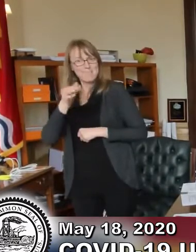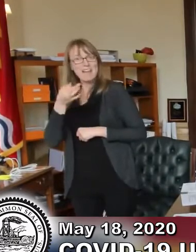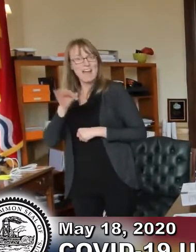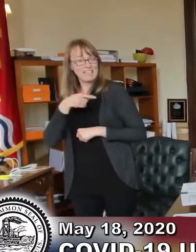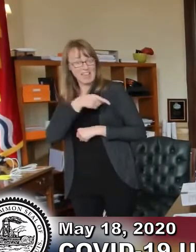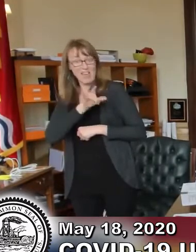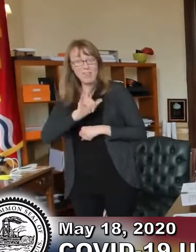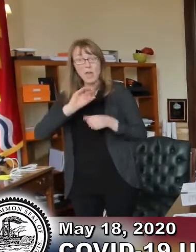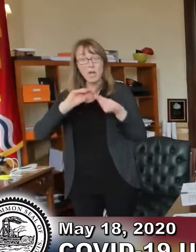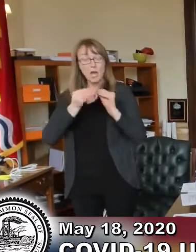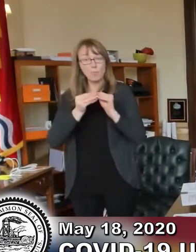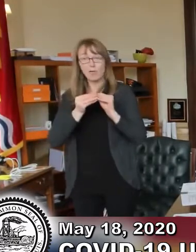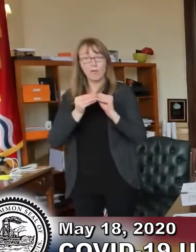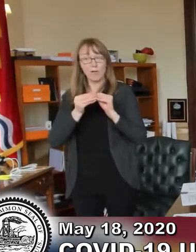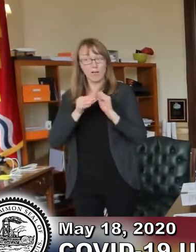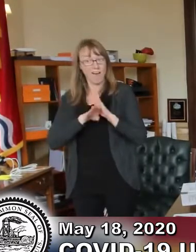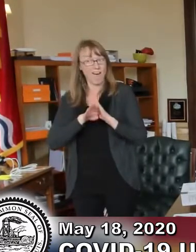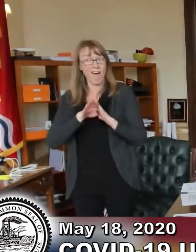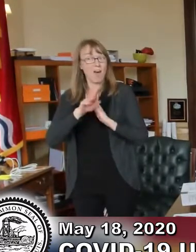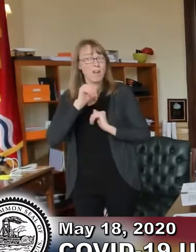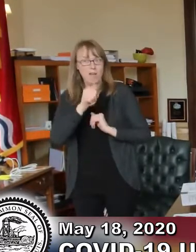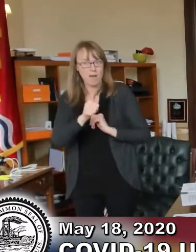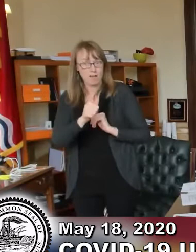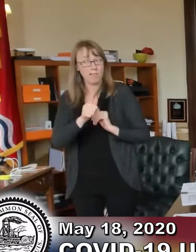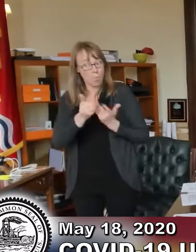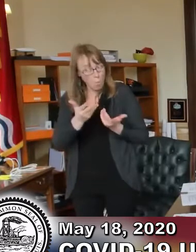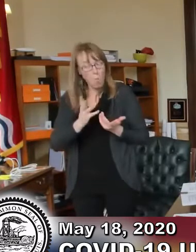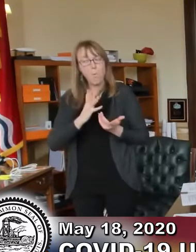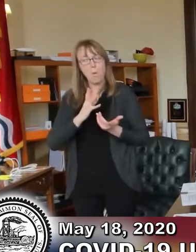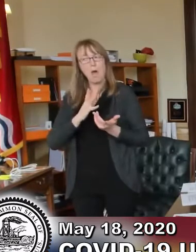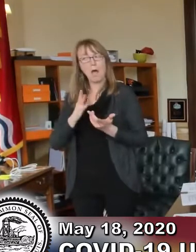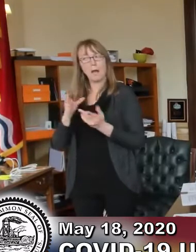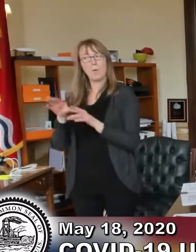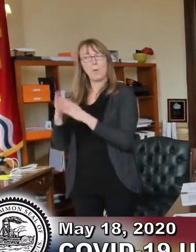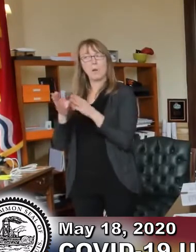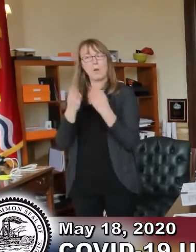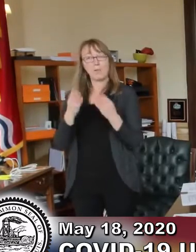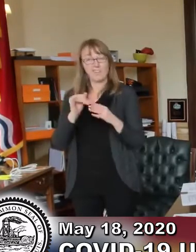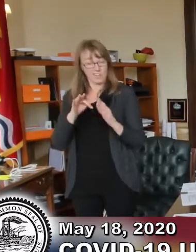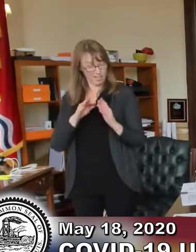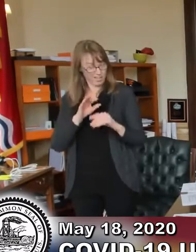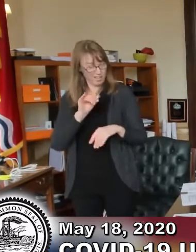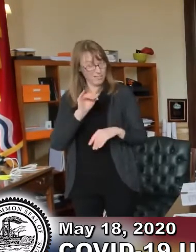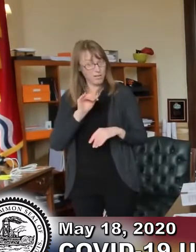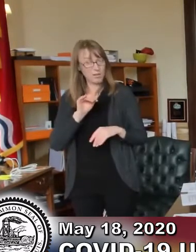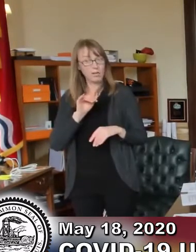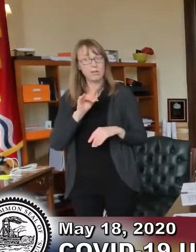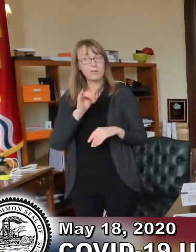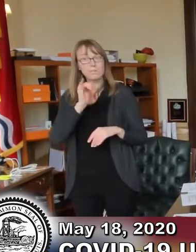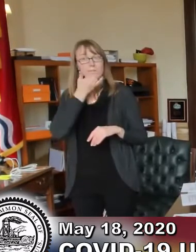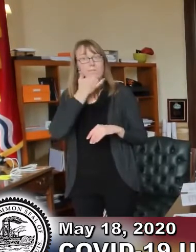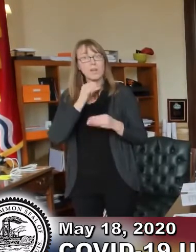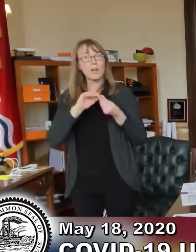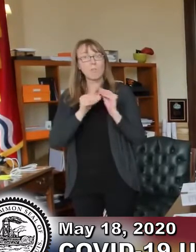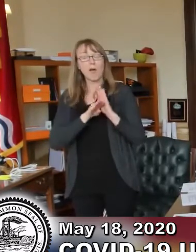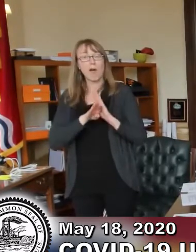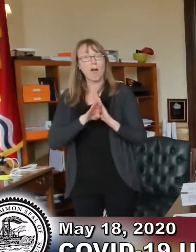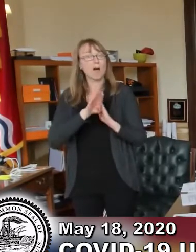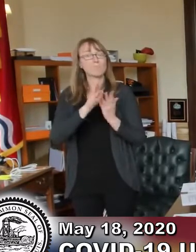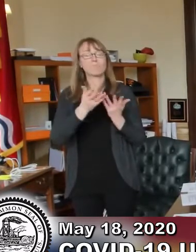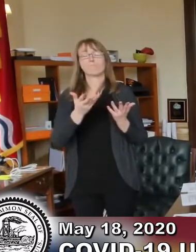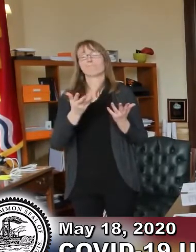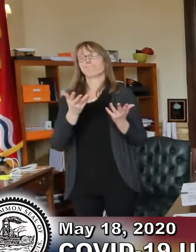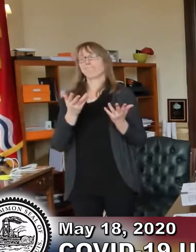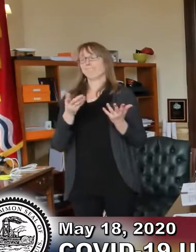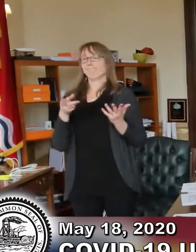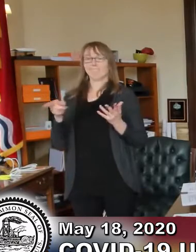that we addressed earlier, Joseph's question today is, can we continue to push off license plate renewals? That's a decision